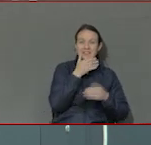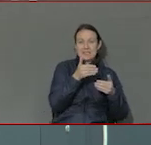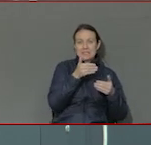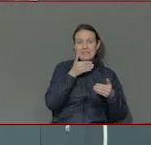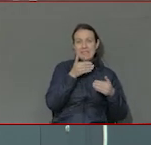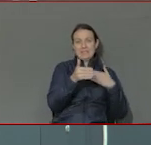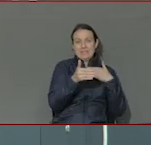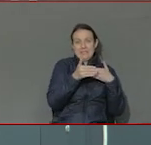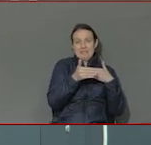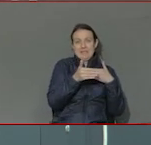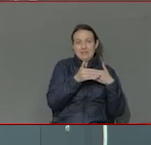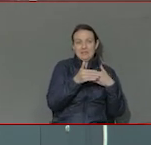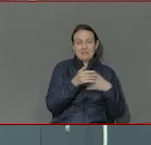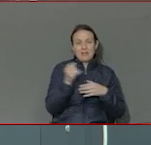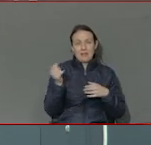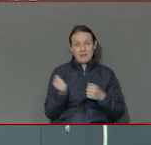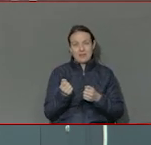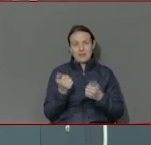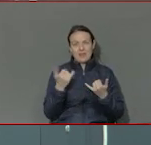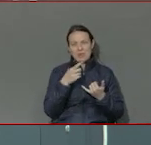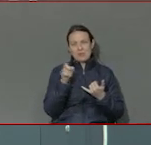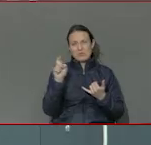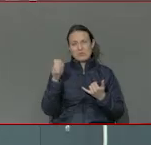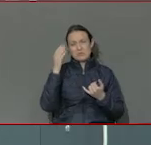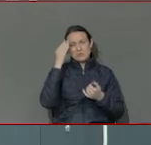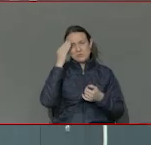protruding. You have to know why.